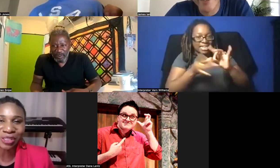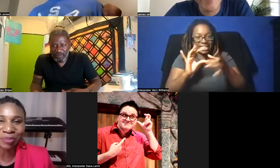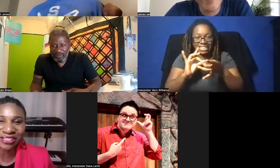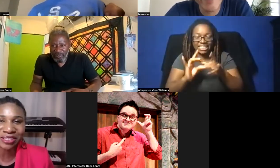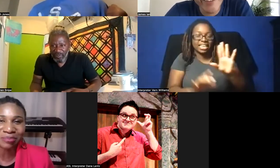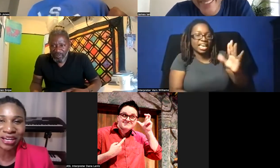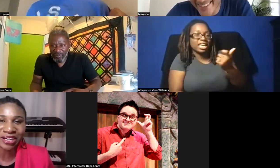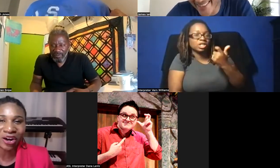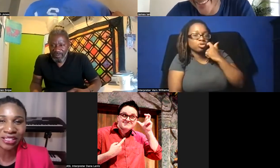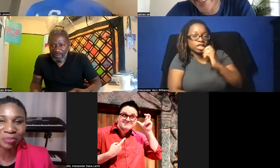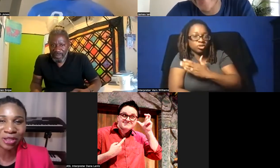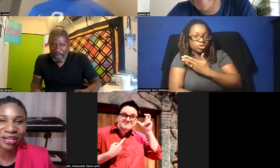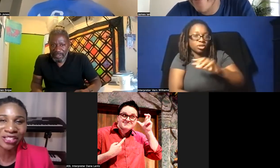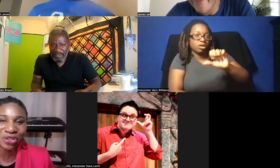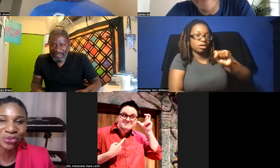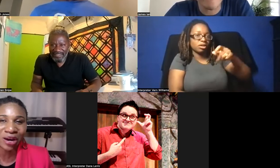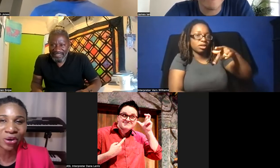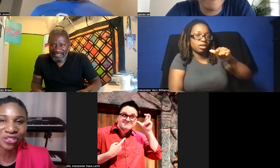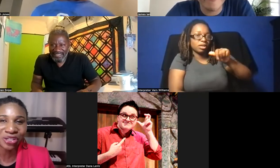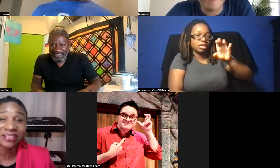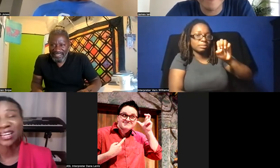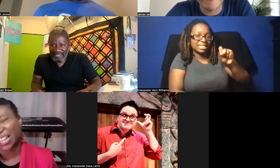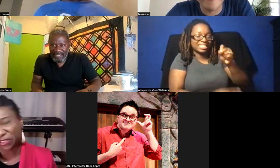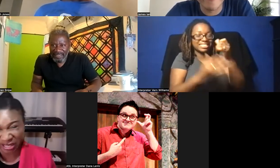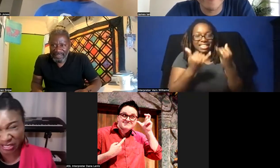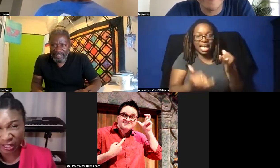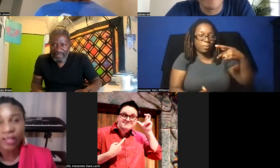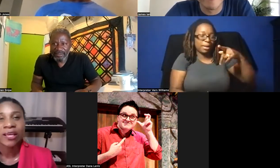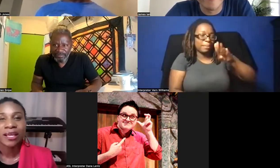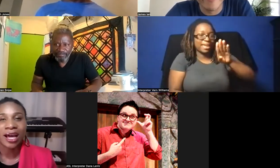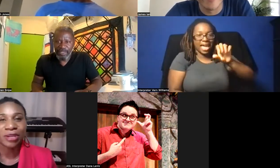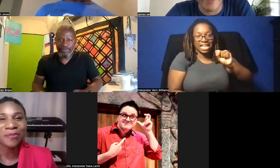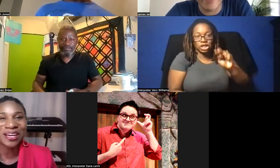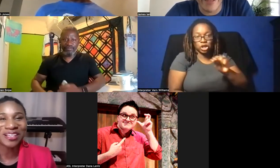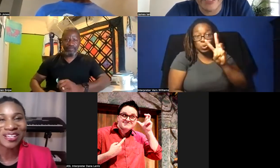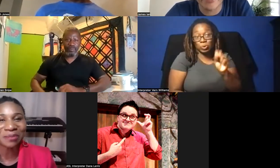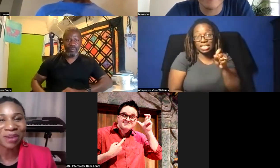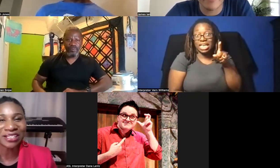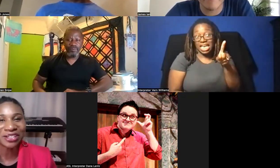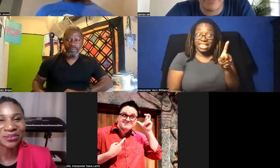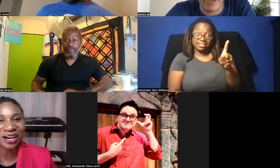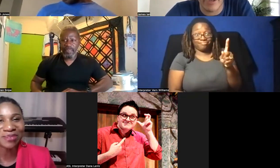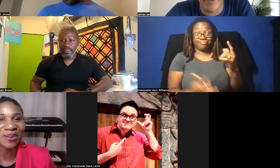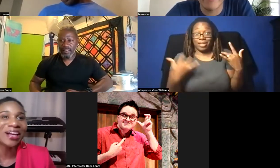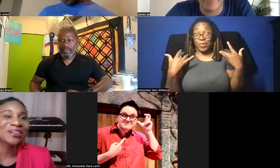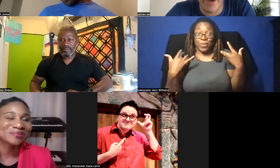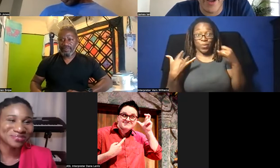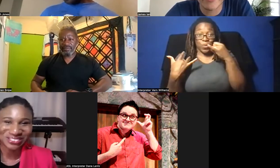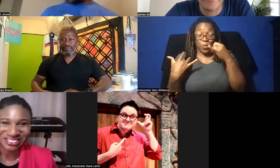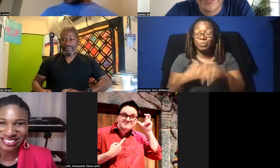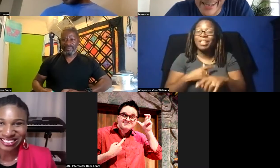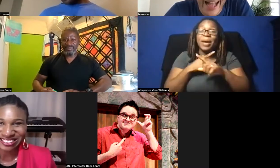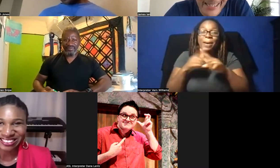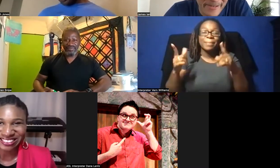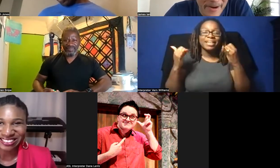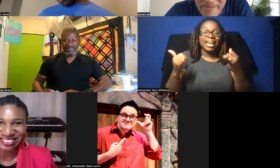song Spaces made it onto PBS NewsHour, so he's kind of a big deal. Let me toss it back to you. I also